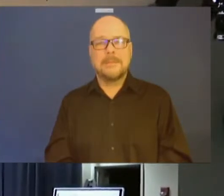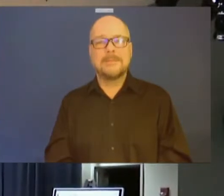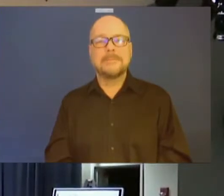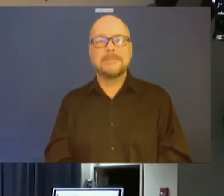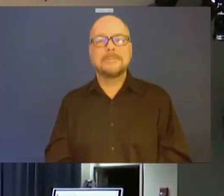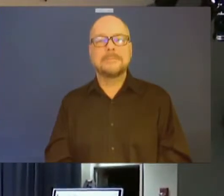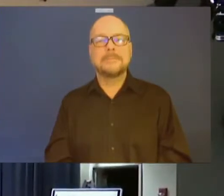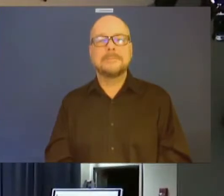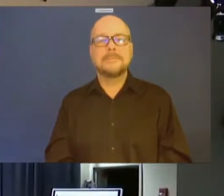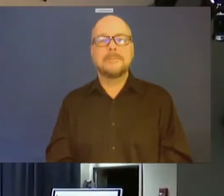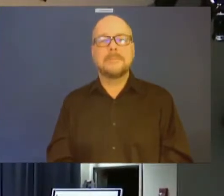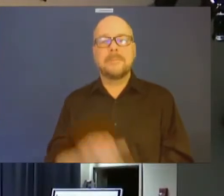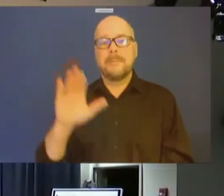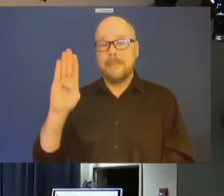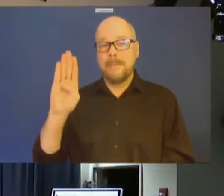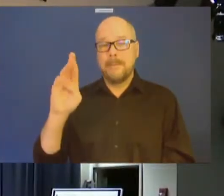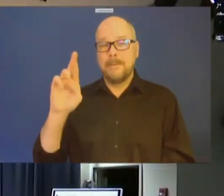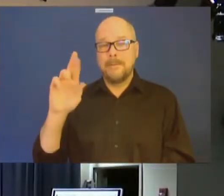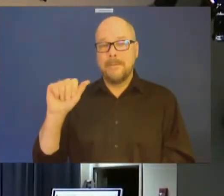Brandon Graham.